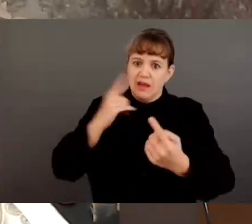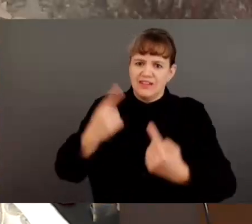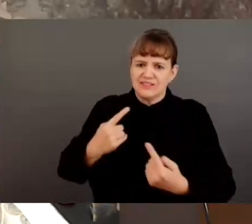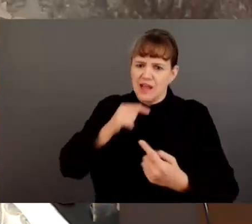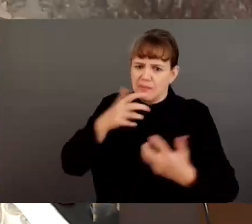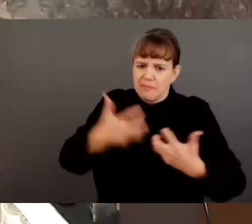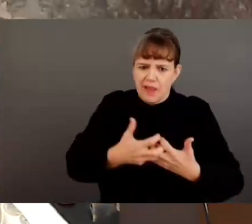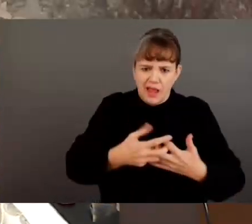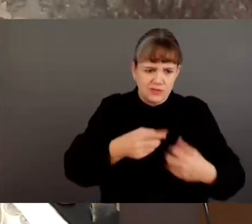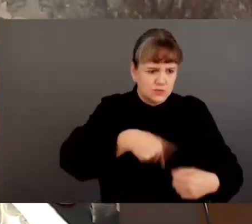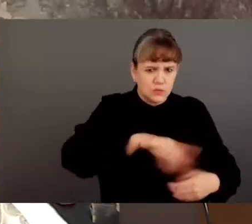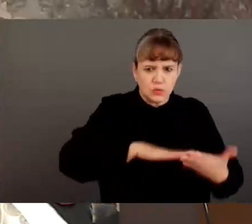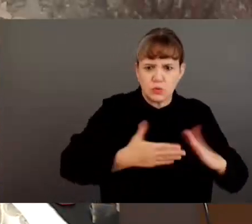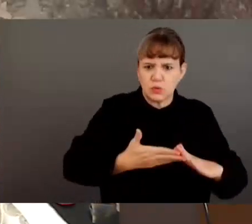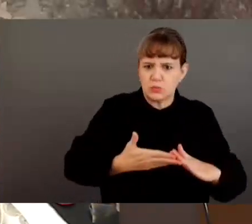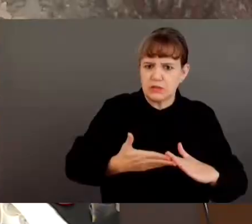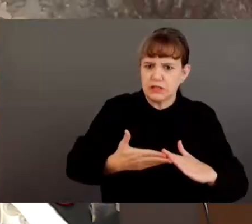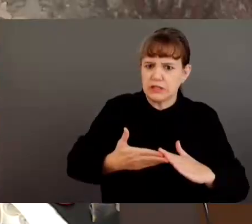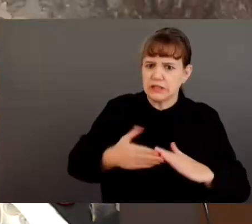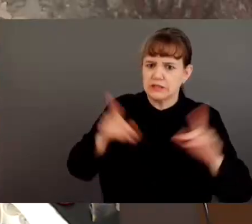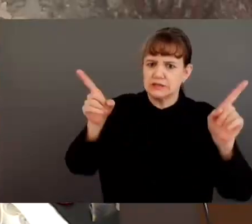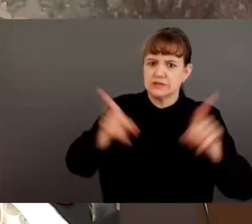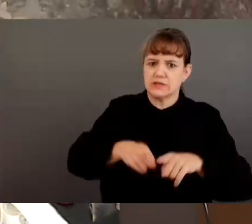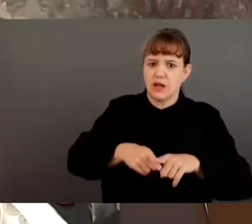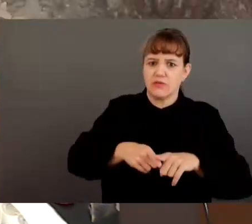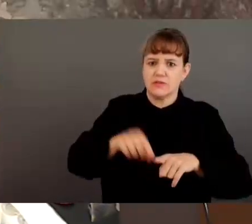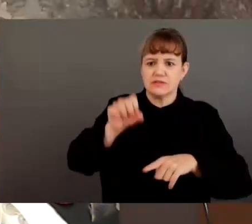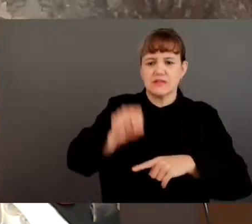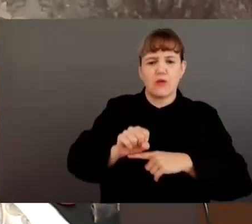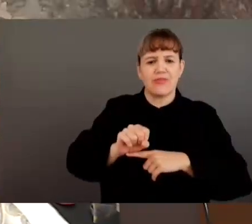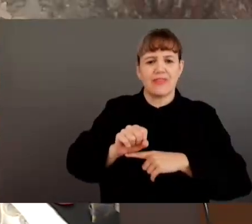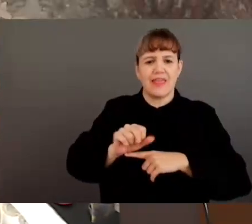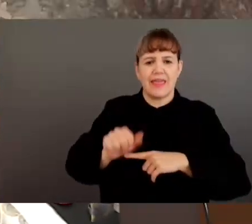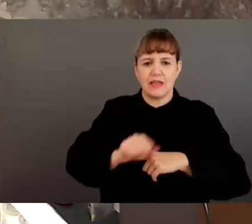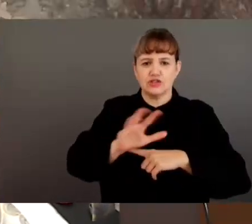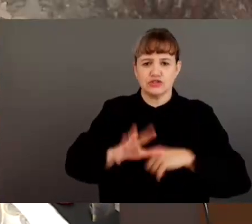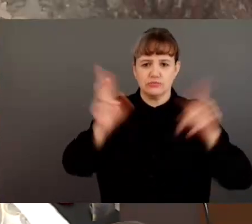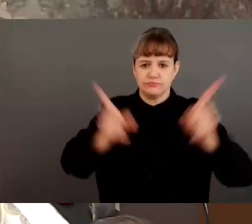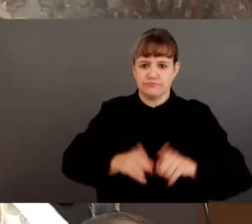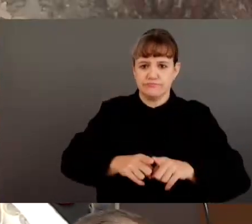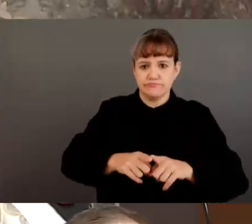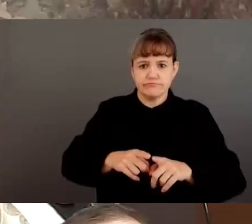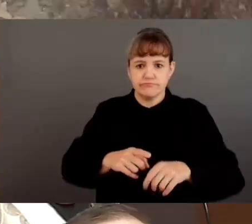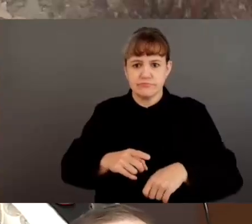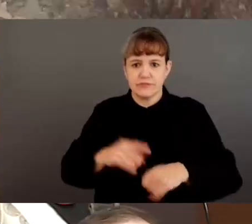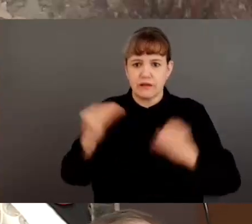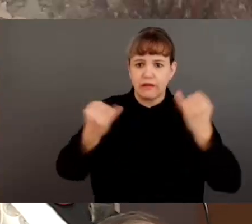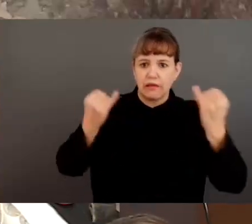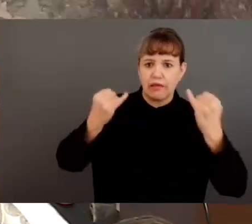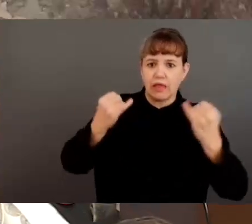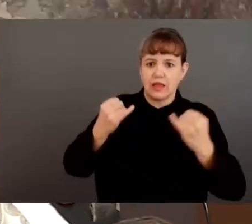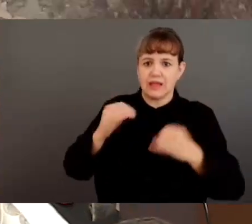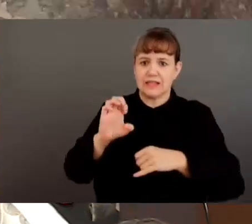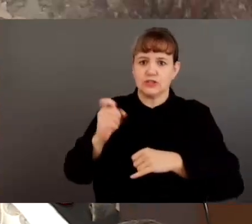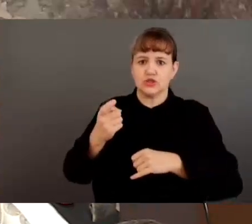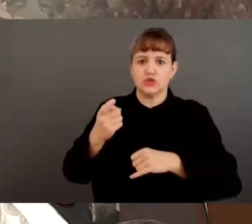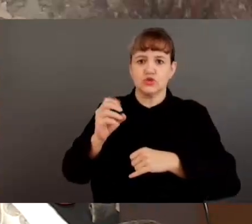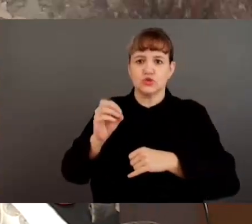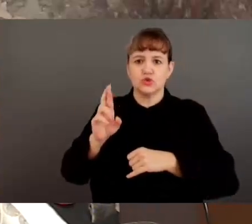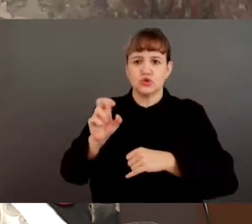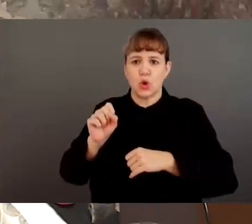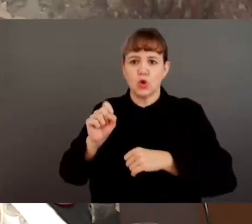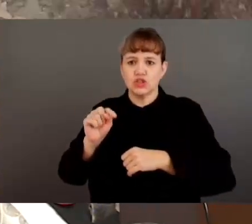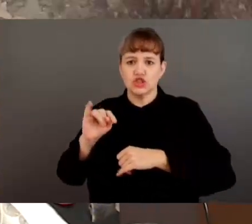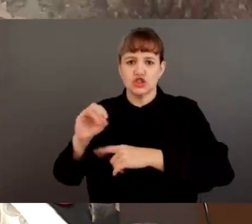is fearing extortion more than ever. While this government refuses to discourage drug use in schools,